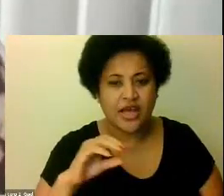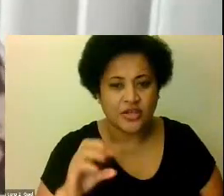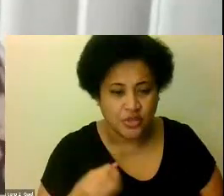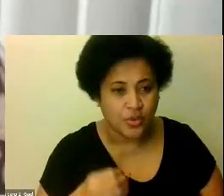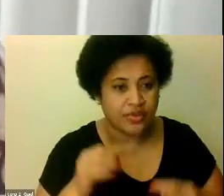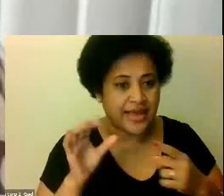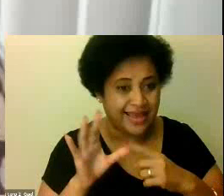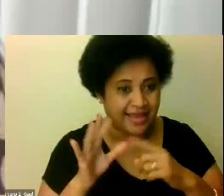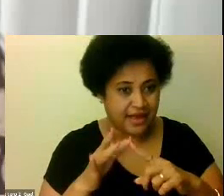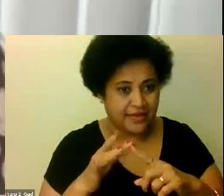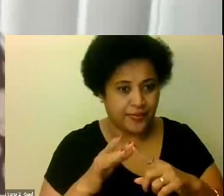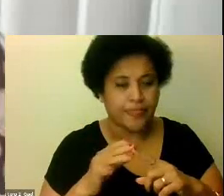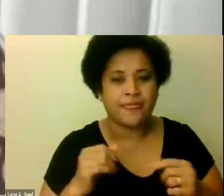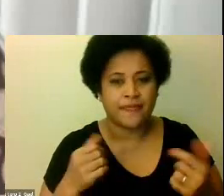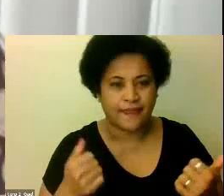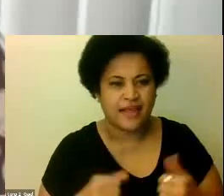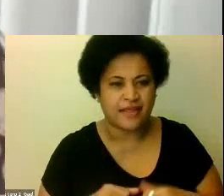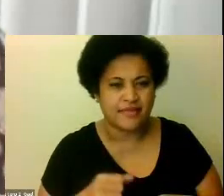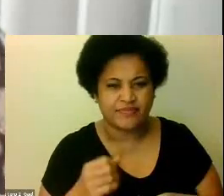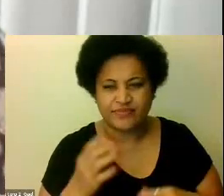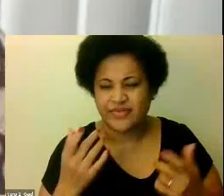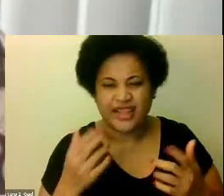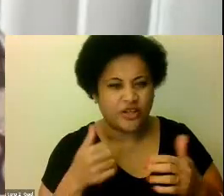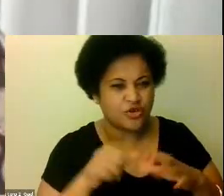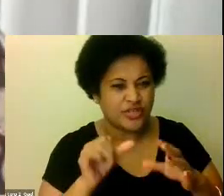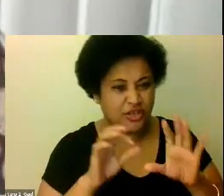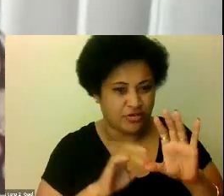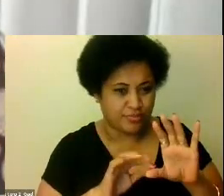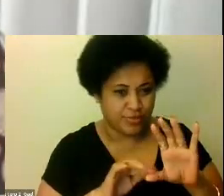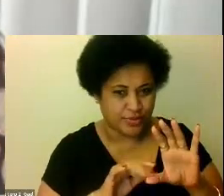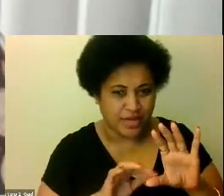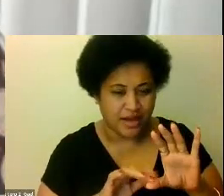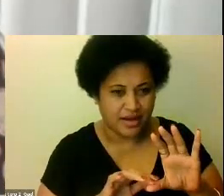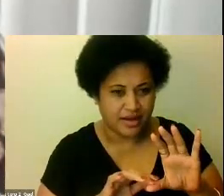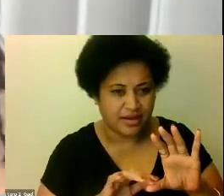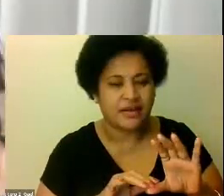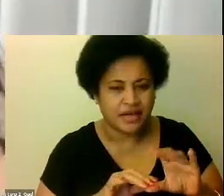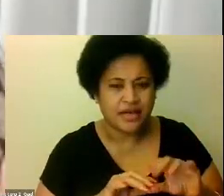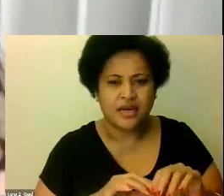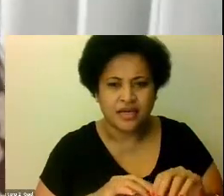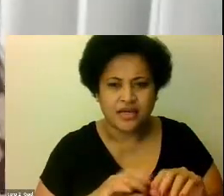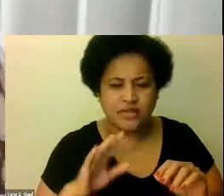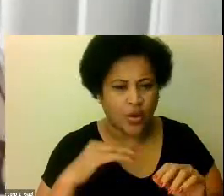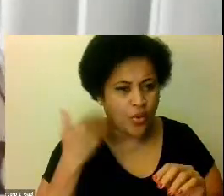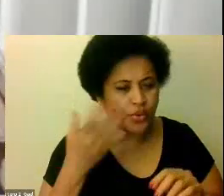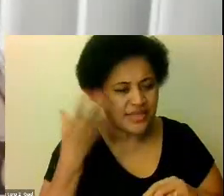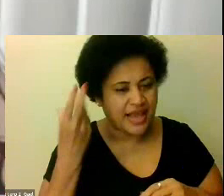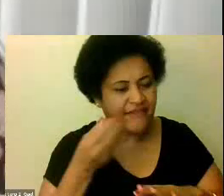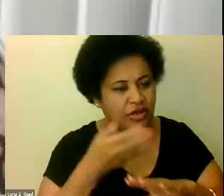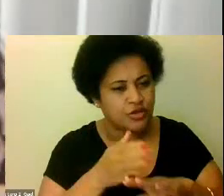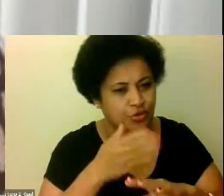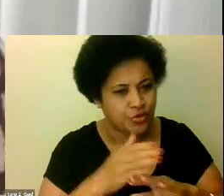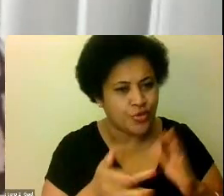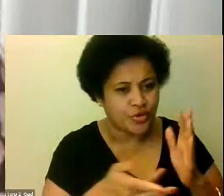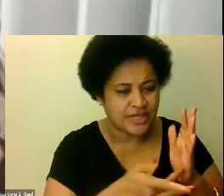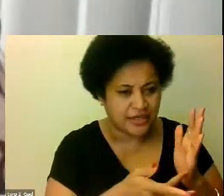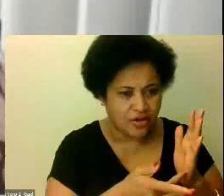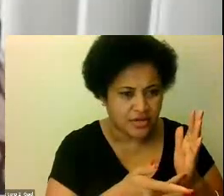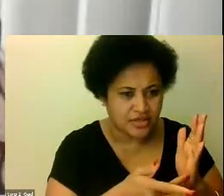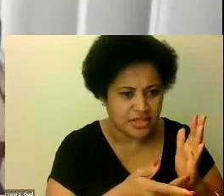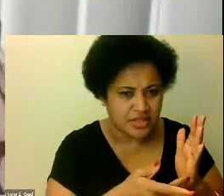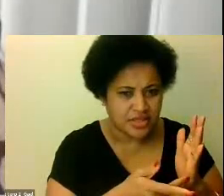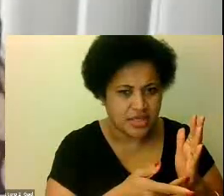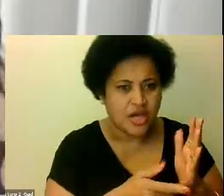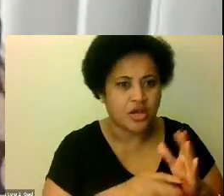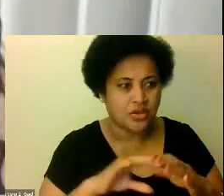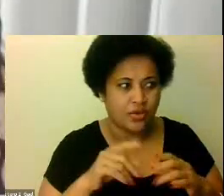and the capacity for independent reasoning and decision making. I mean, it's the emerging new technologies are increasingly